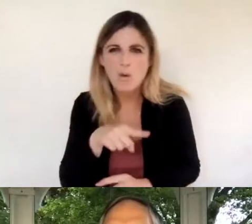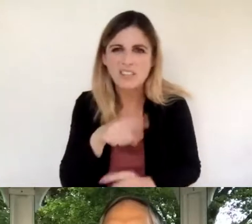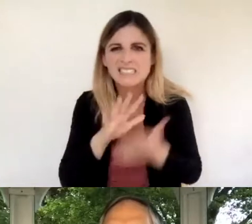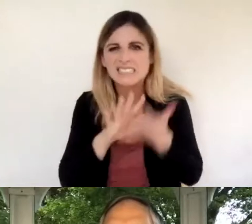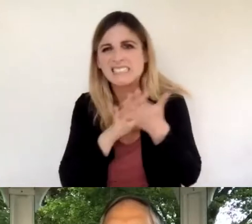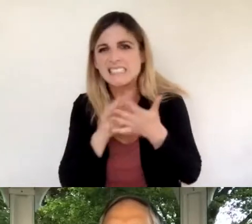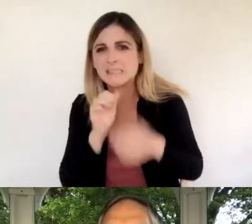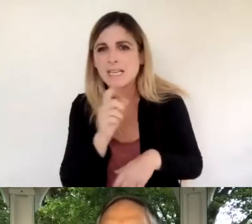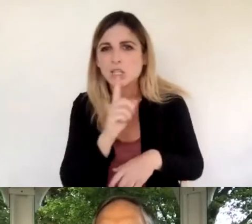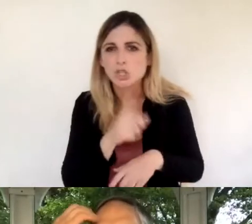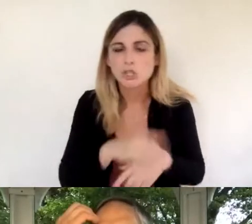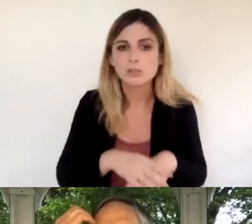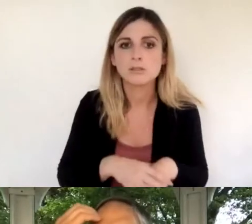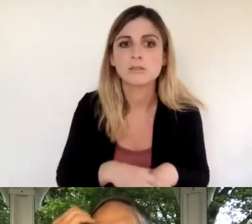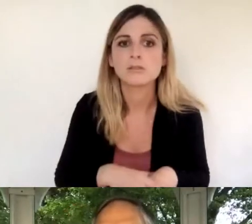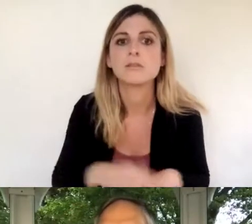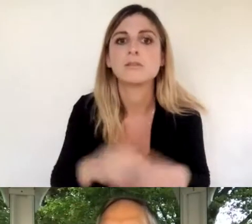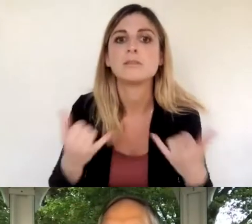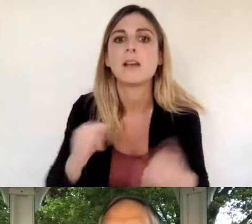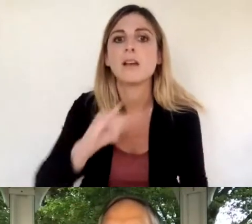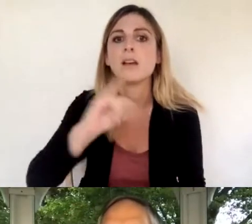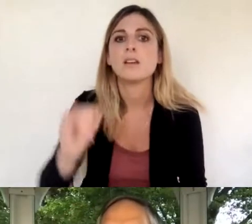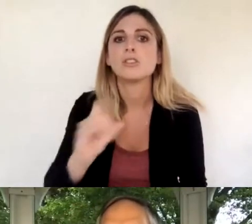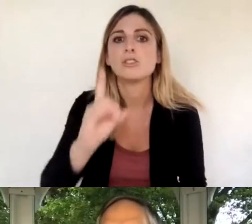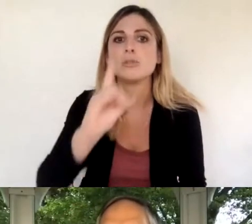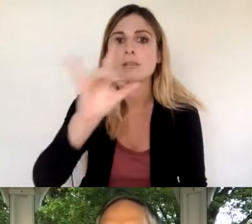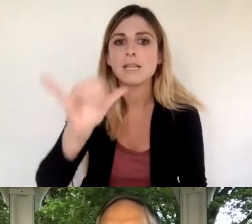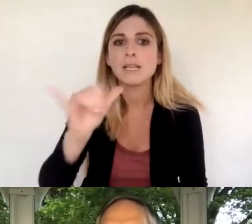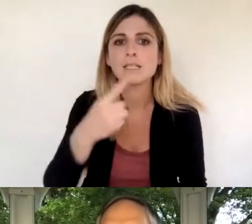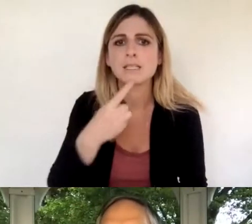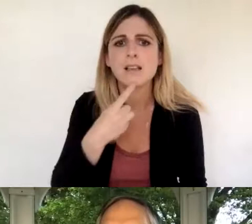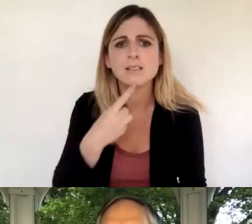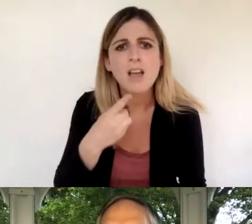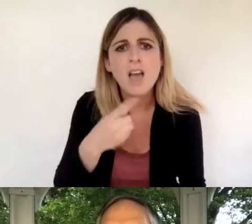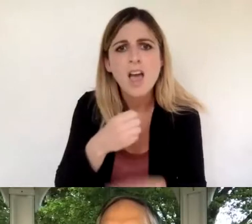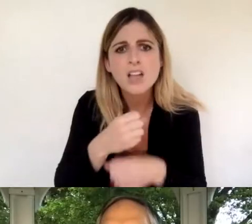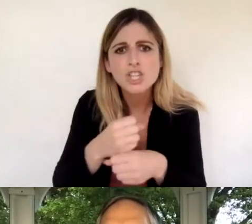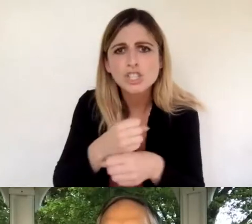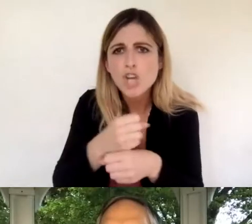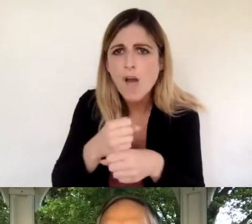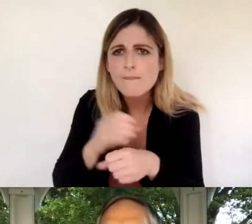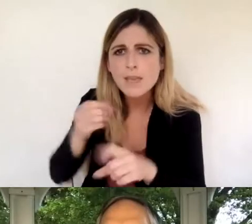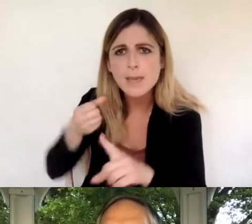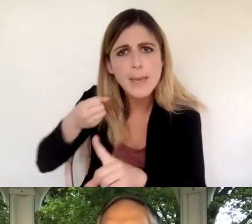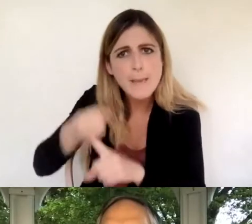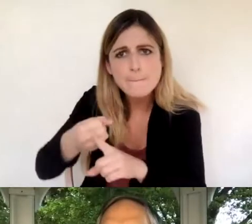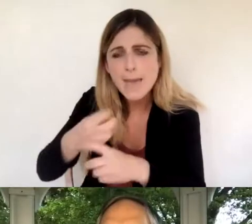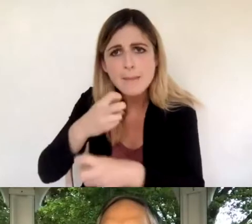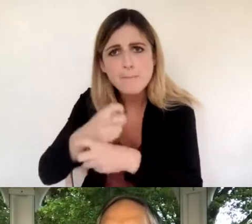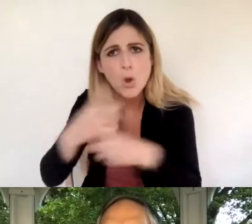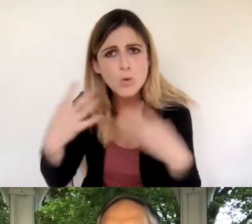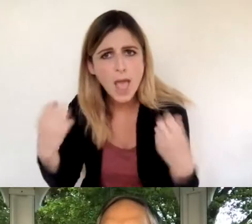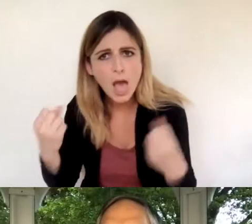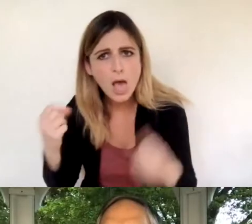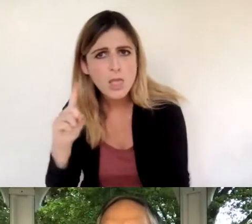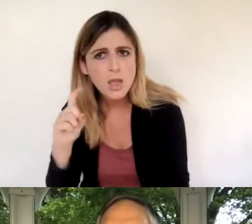this question is from Judy, and it's near and dear to my heart. Does coffee affect bone health? Yeah, I think there's a little